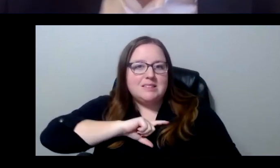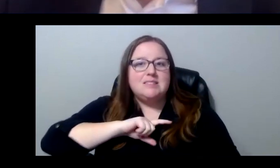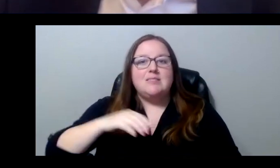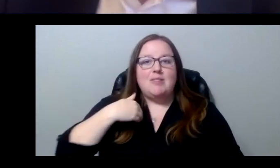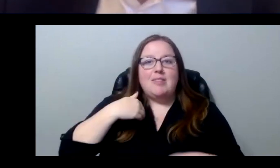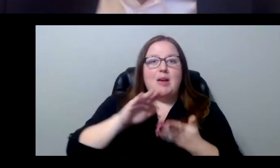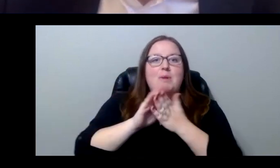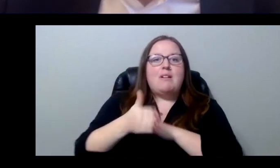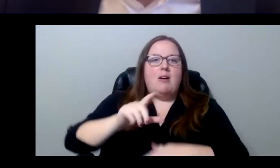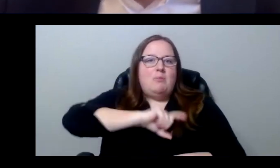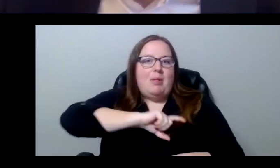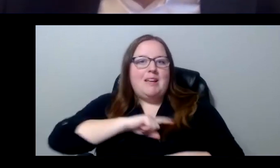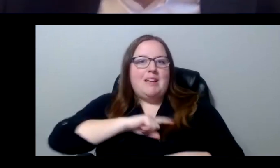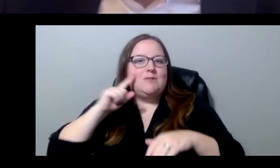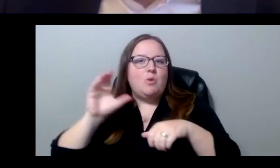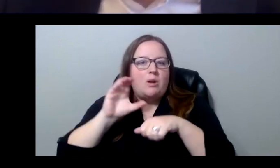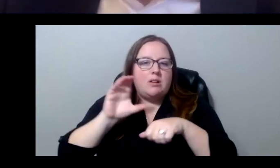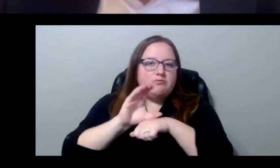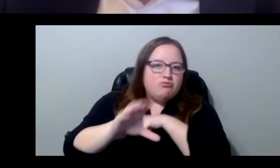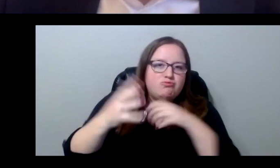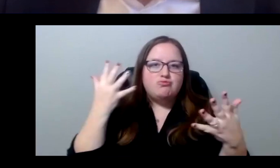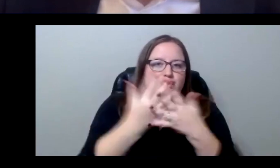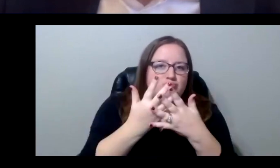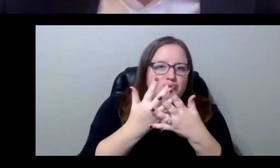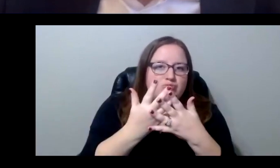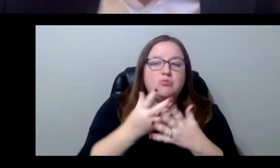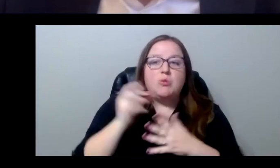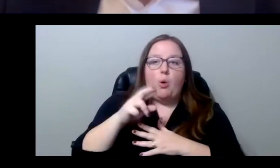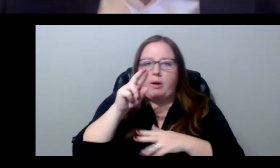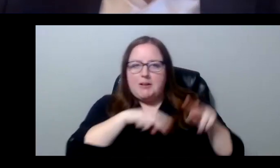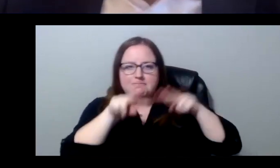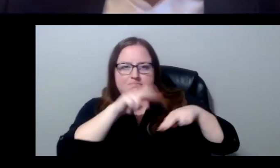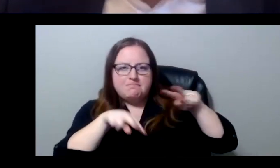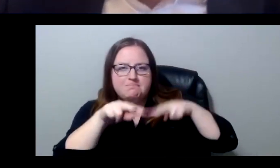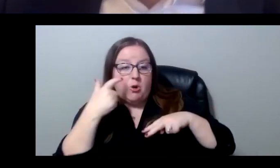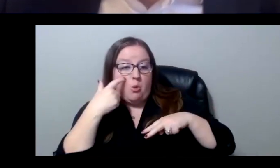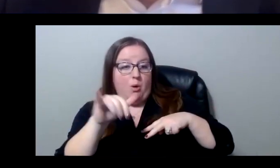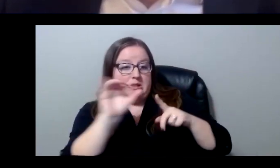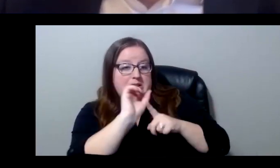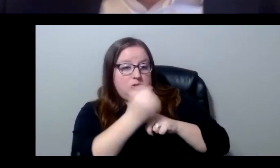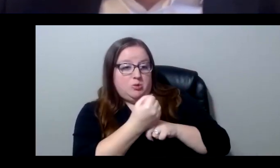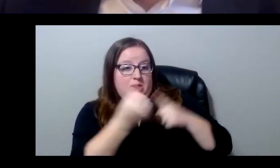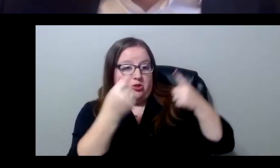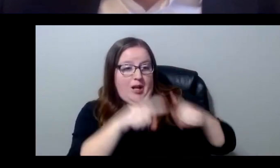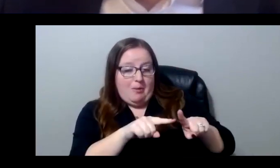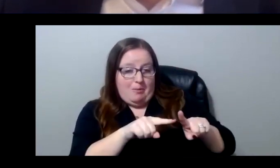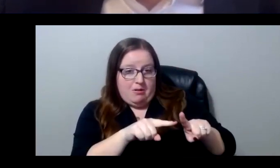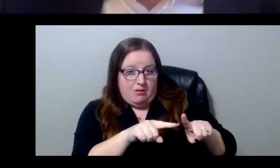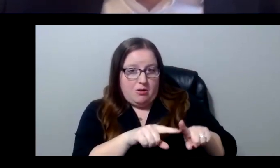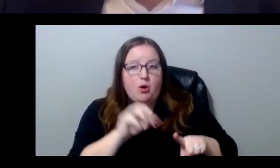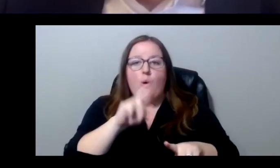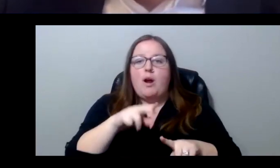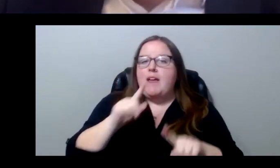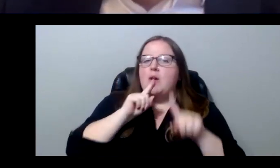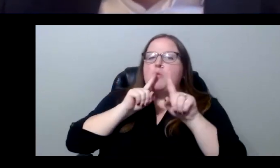state or nation, and they separate from Yugoslavia as well, and it's recognized by the U.S. and others.